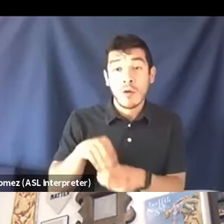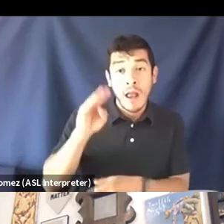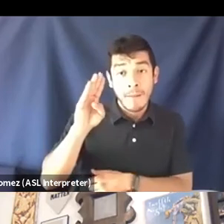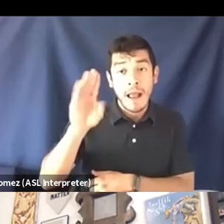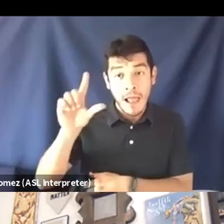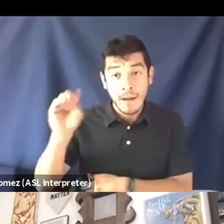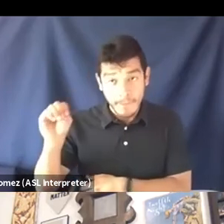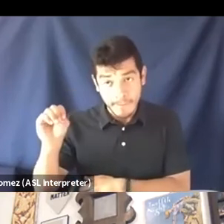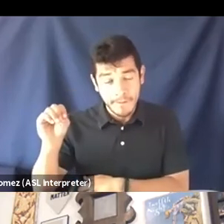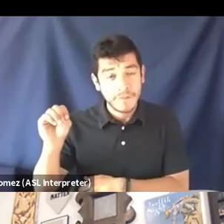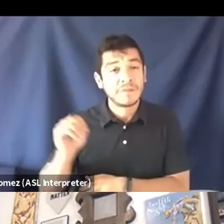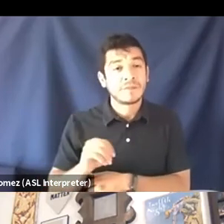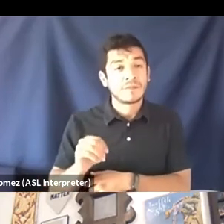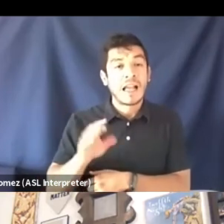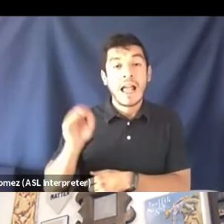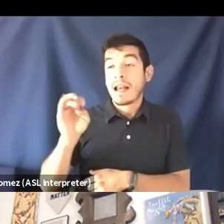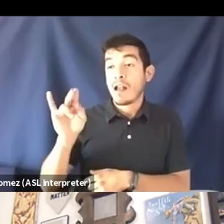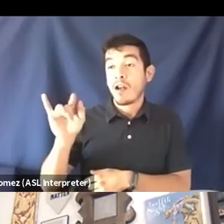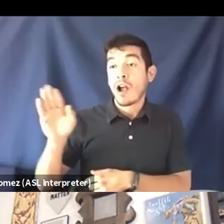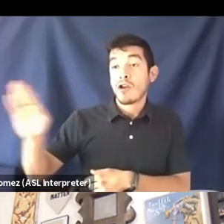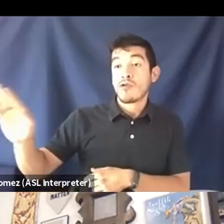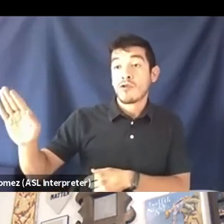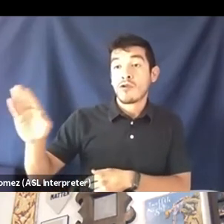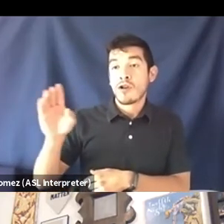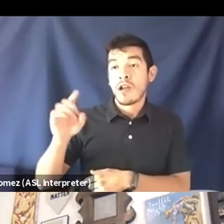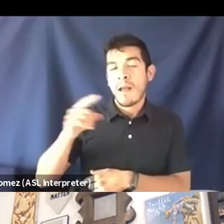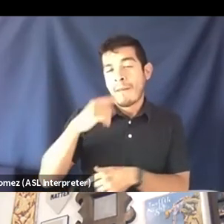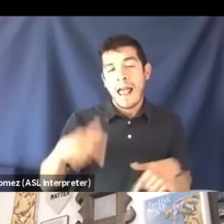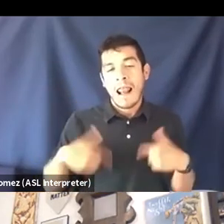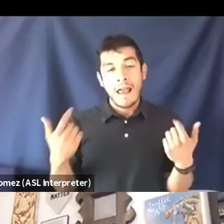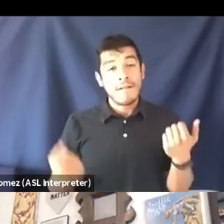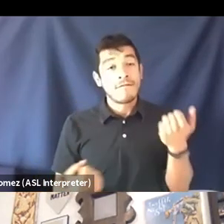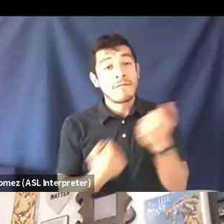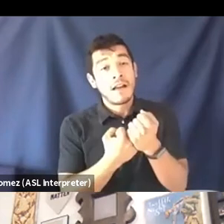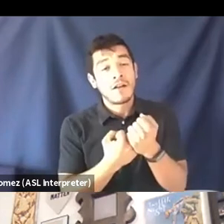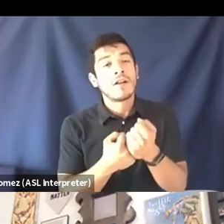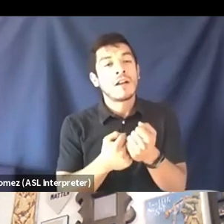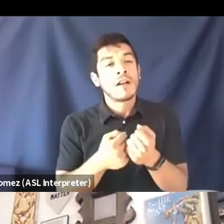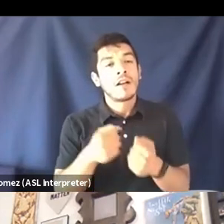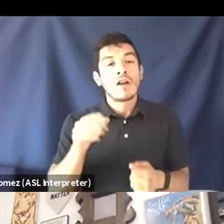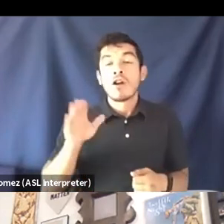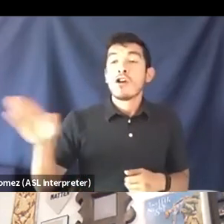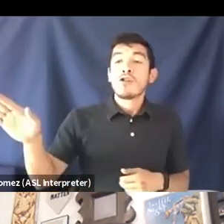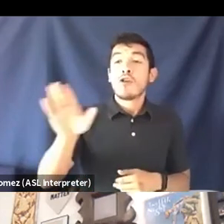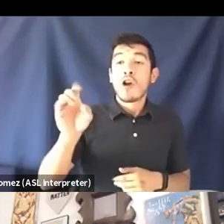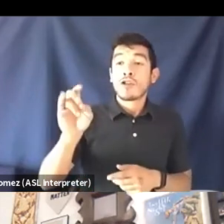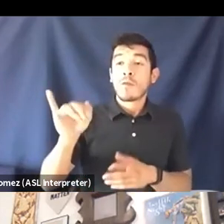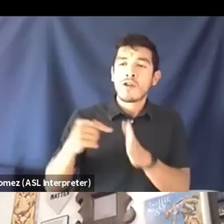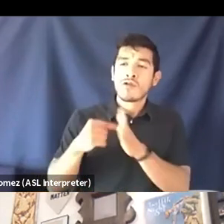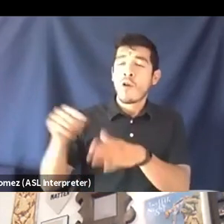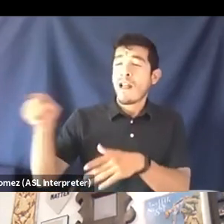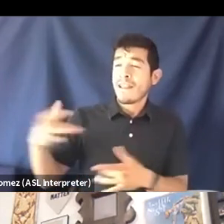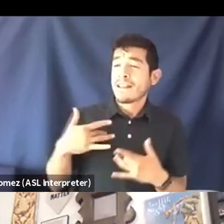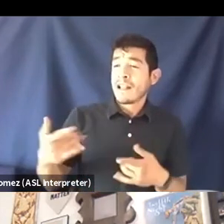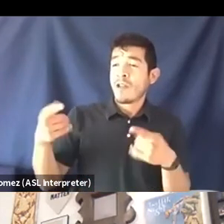And Erica's, your documentary, of course, is mentioning that forced sterilization tends to happen to Black and Brown women far more than it does